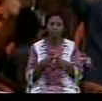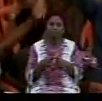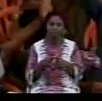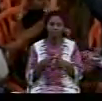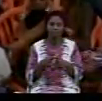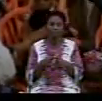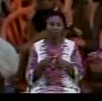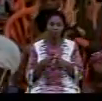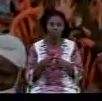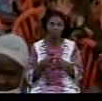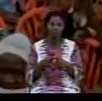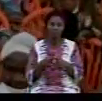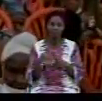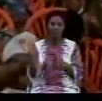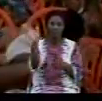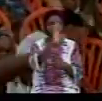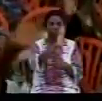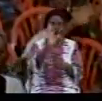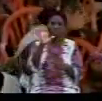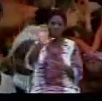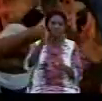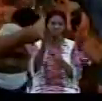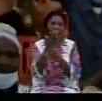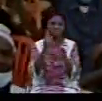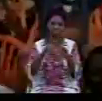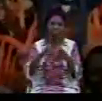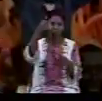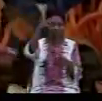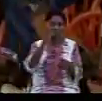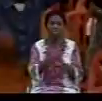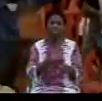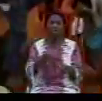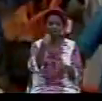Wave your hands to God and say, I am ready.